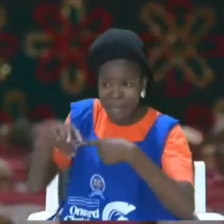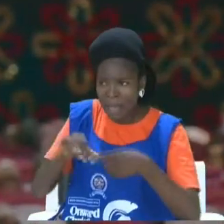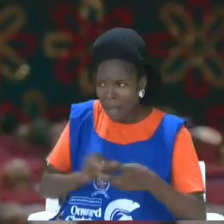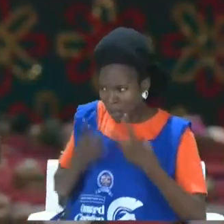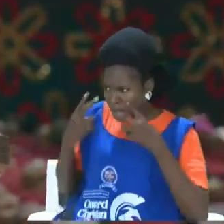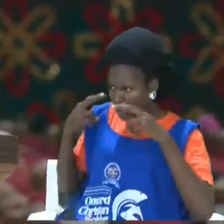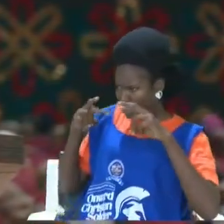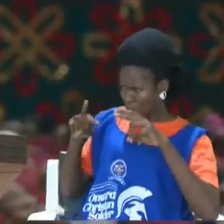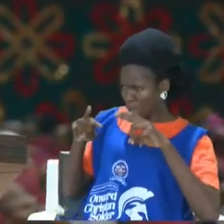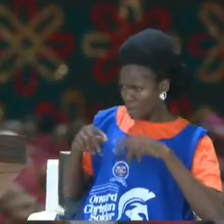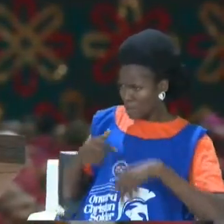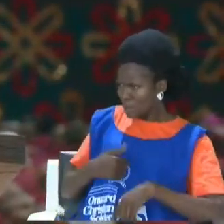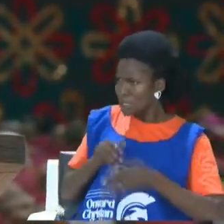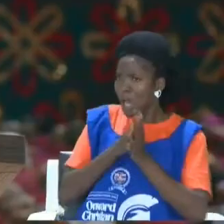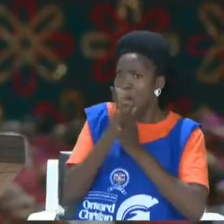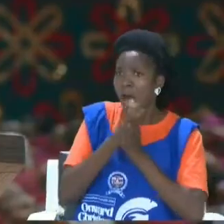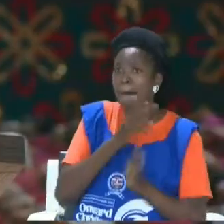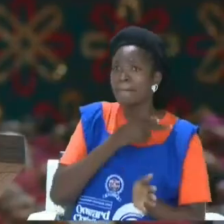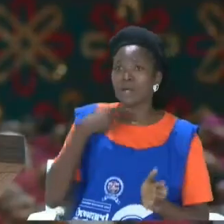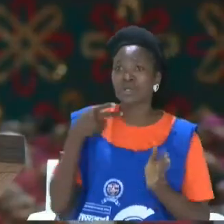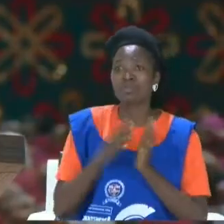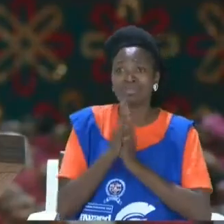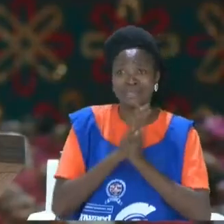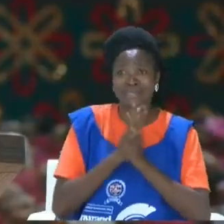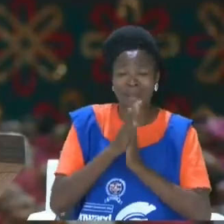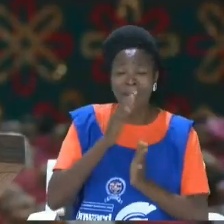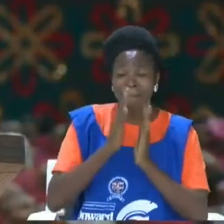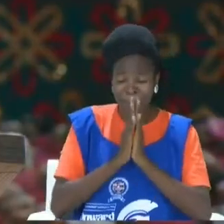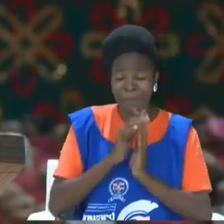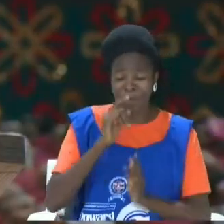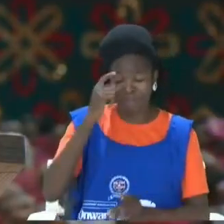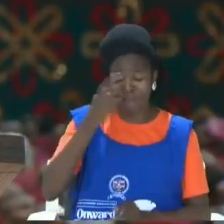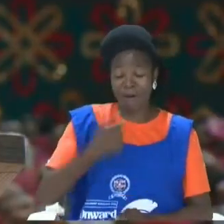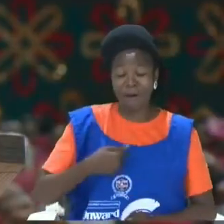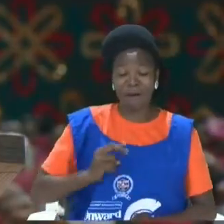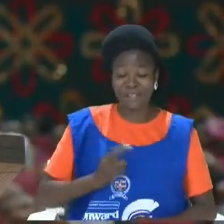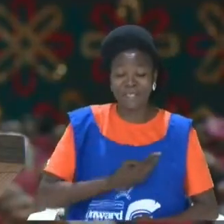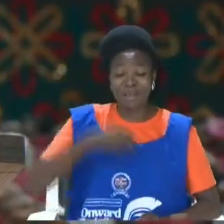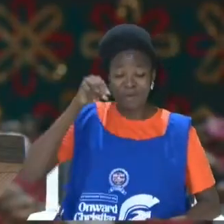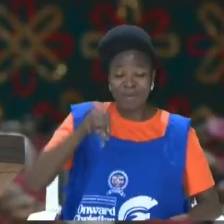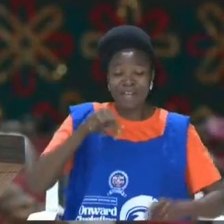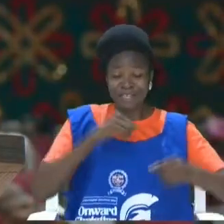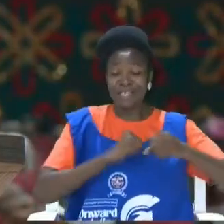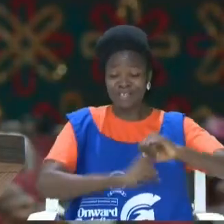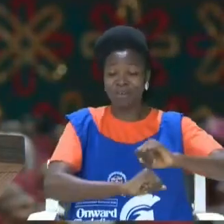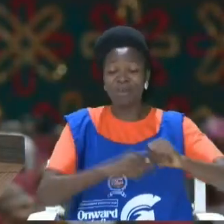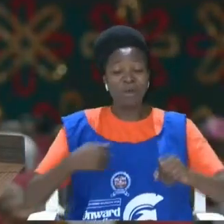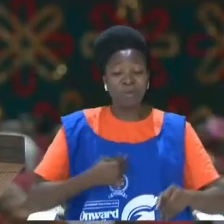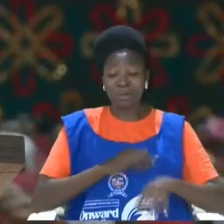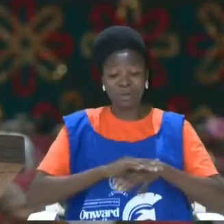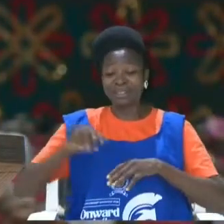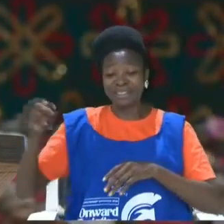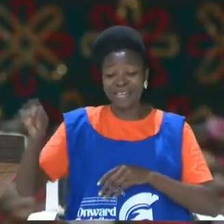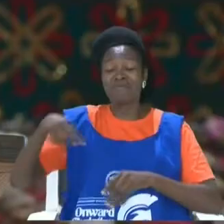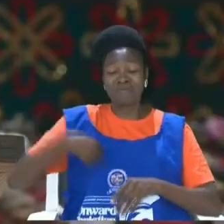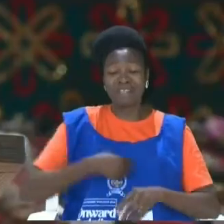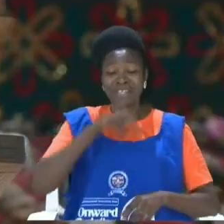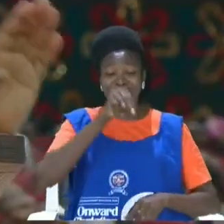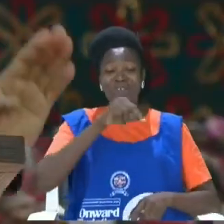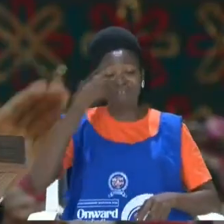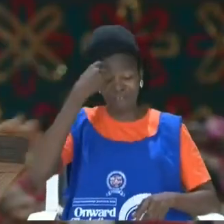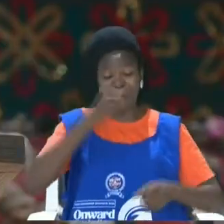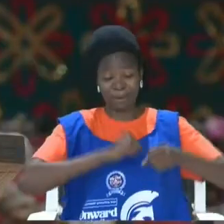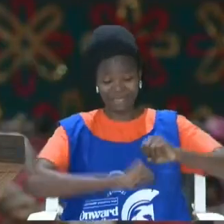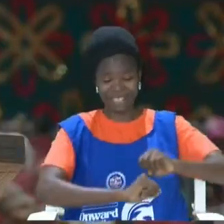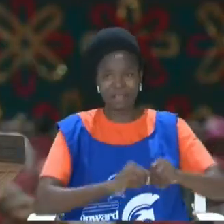They said, "Pastor, pray for us. We are the ones that need protection. You don't need any protection." And as from that